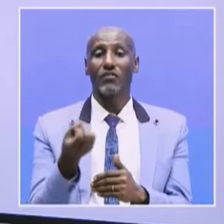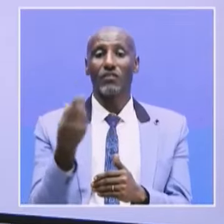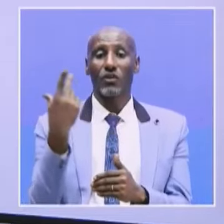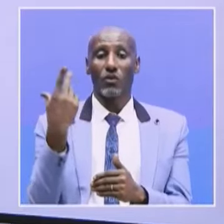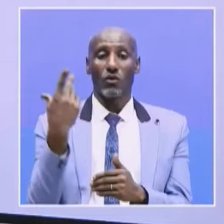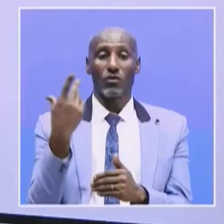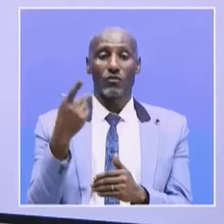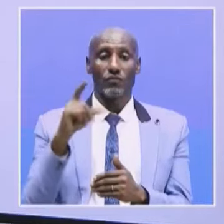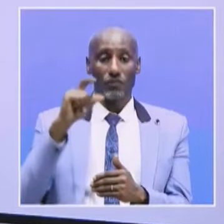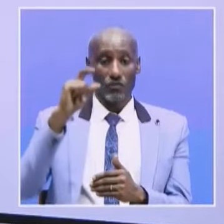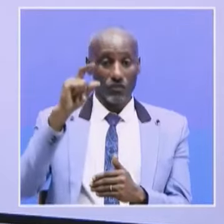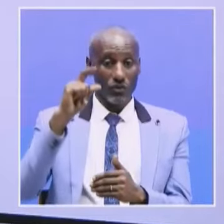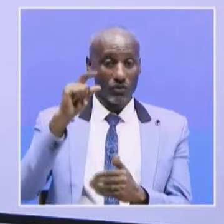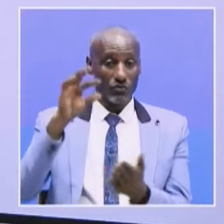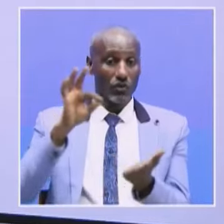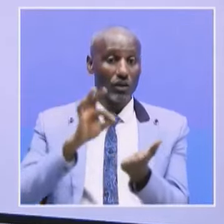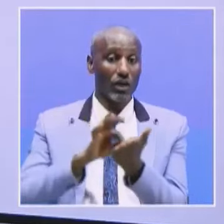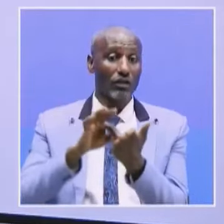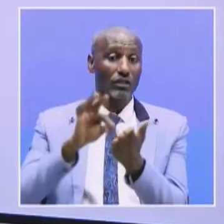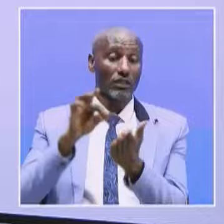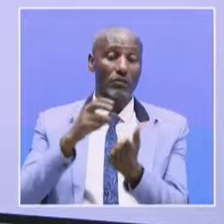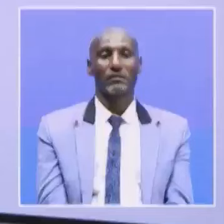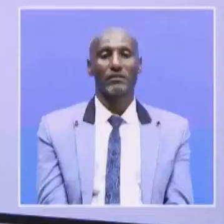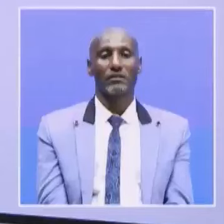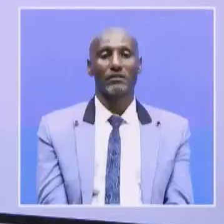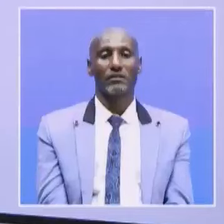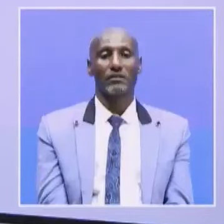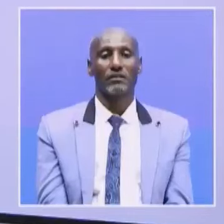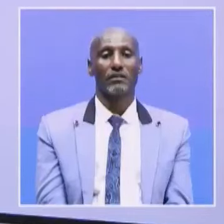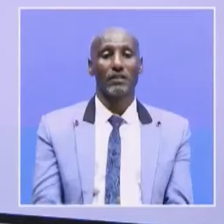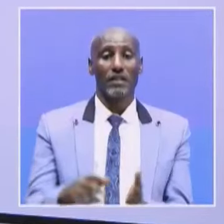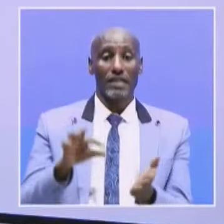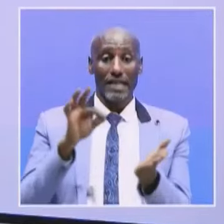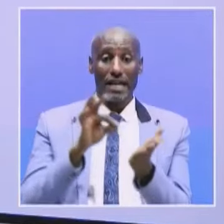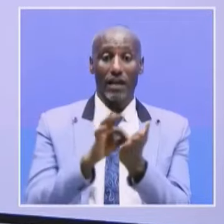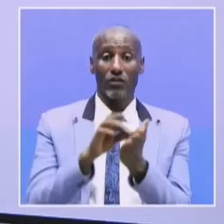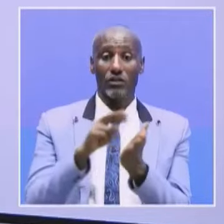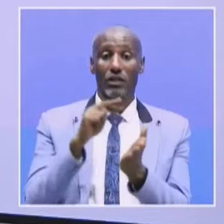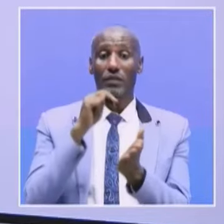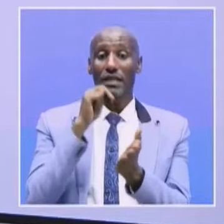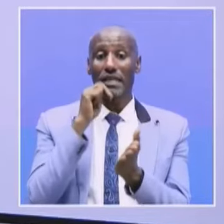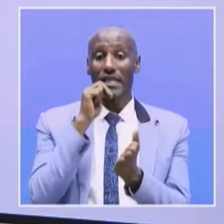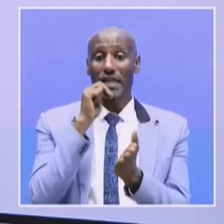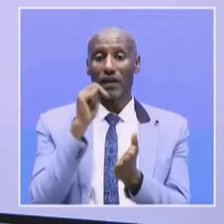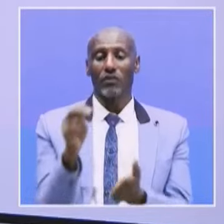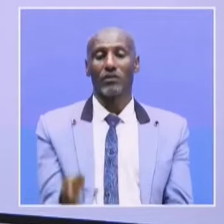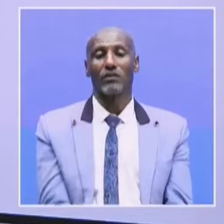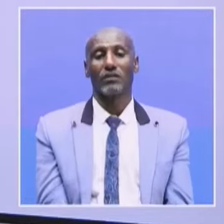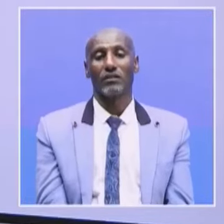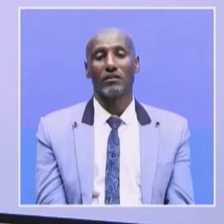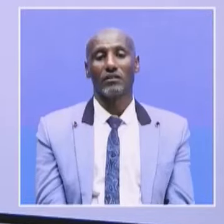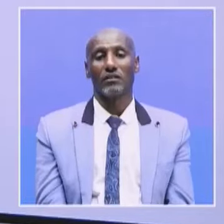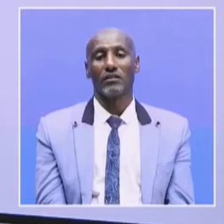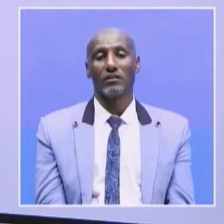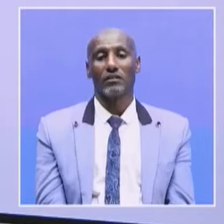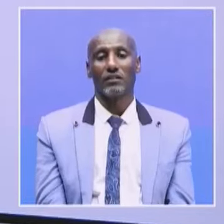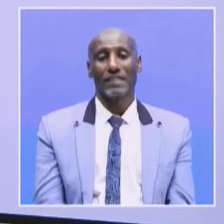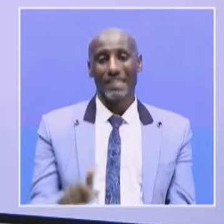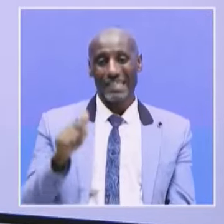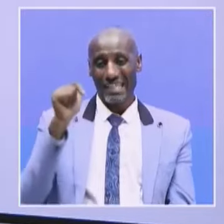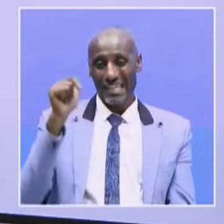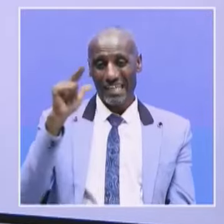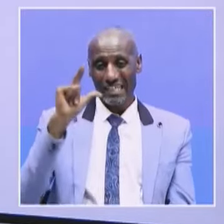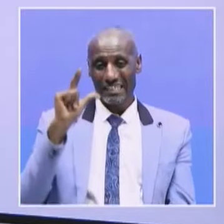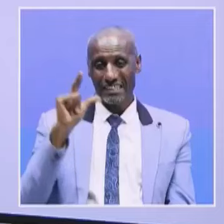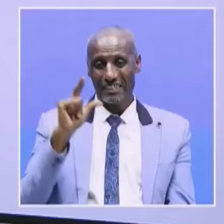we come to a few, that used to countable noun. Countable noun. When we come to a little,